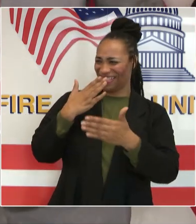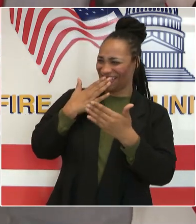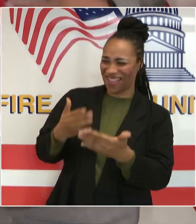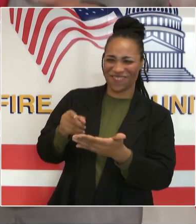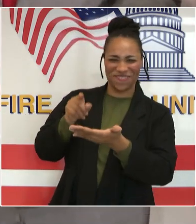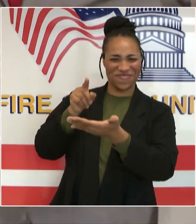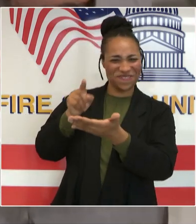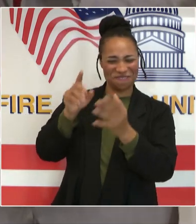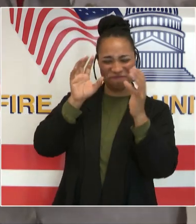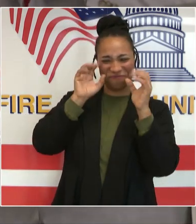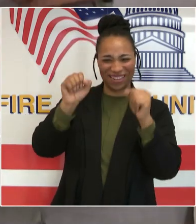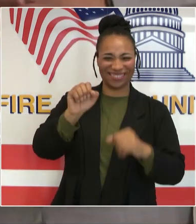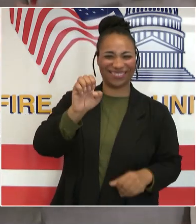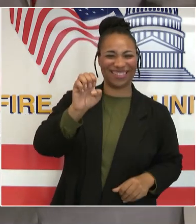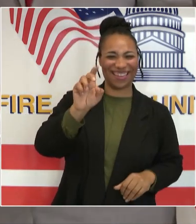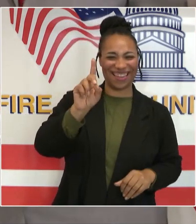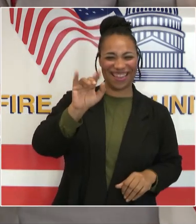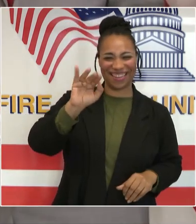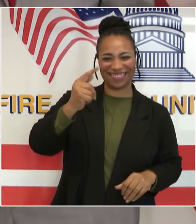applause.